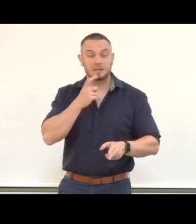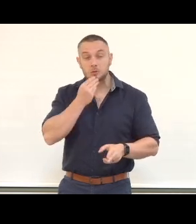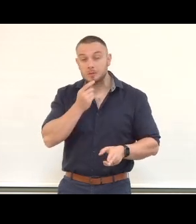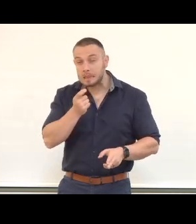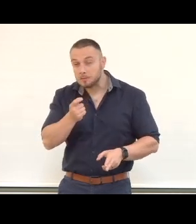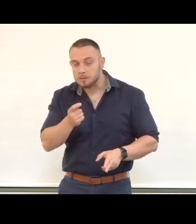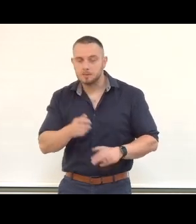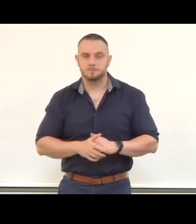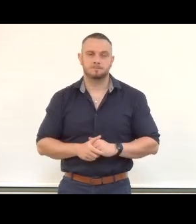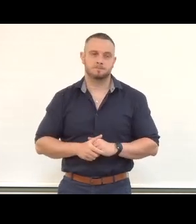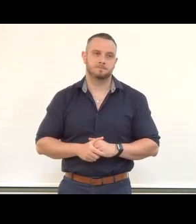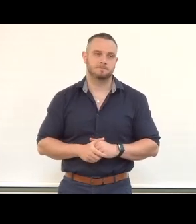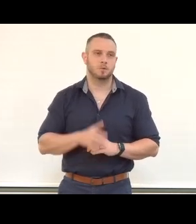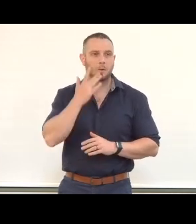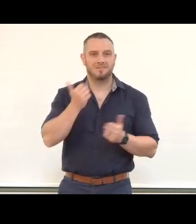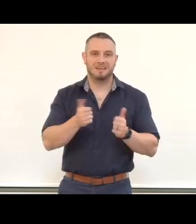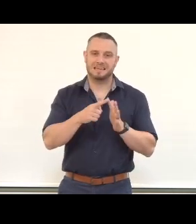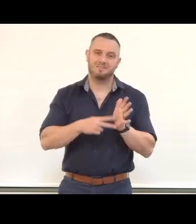after the EVA.